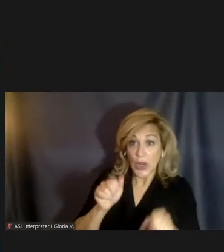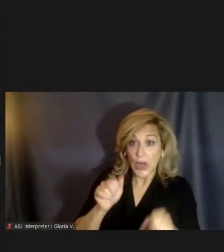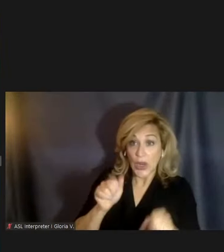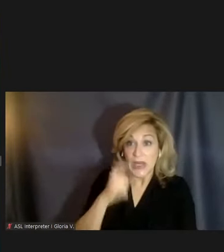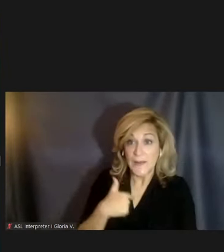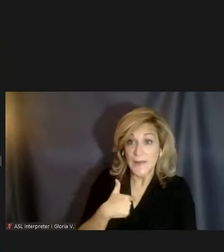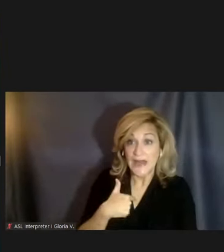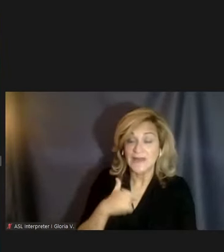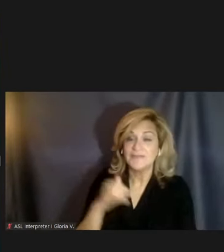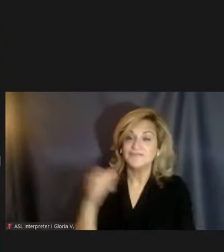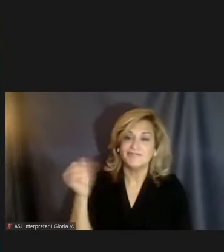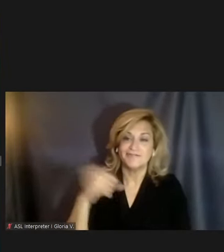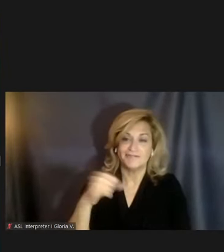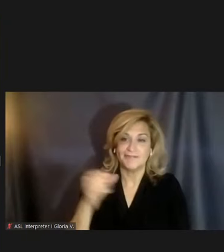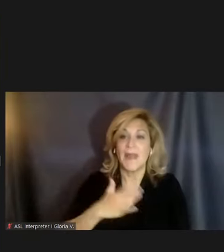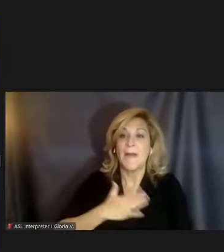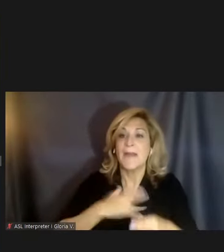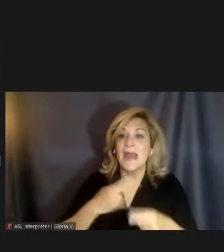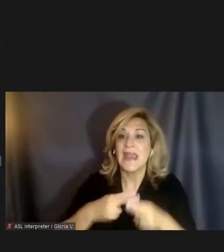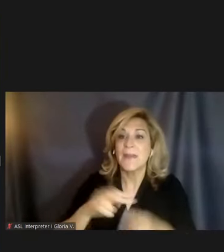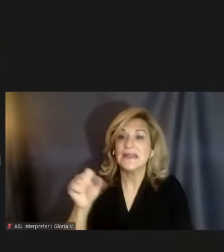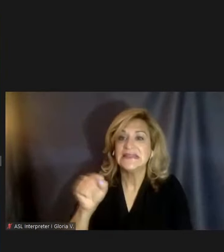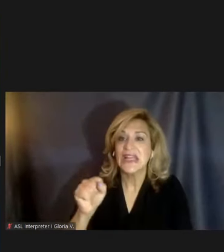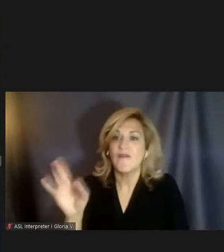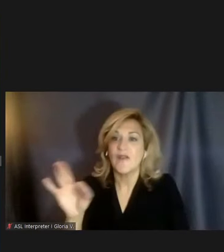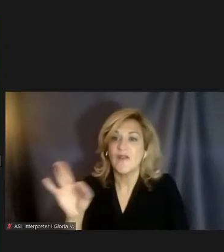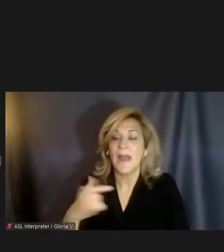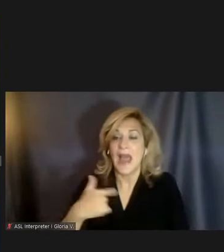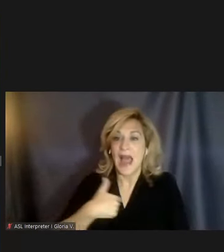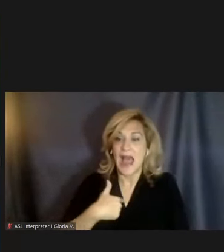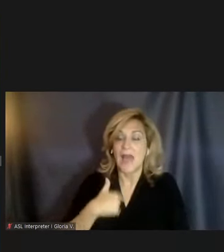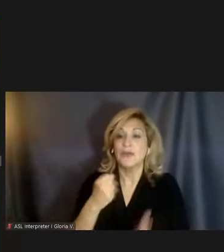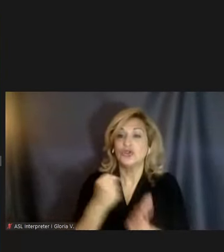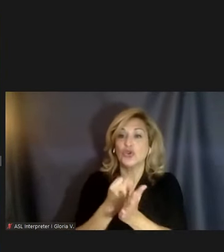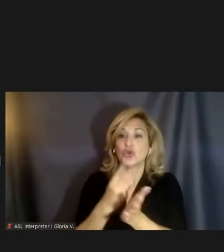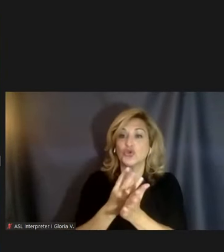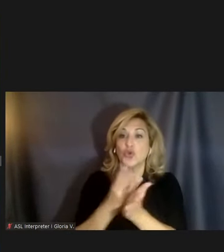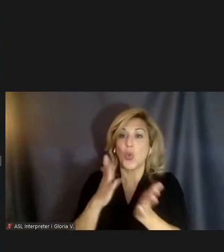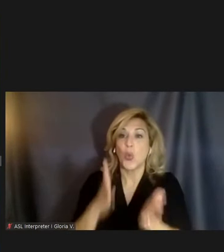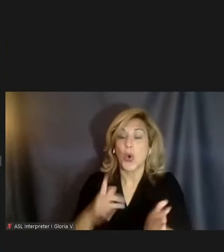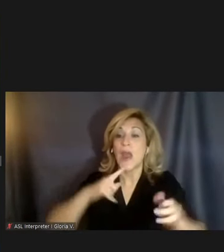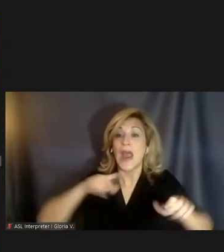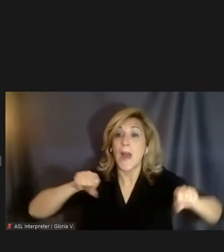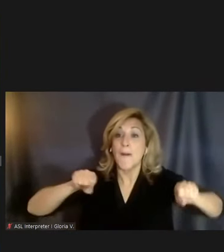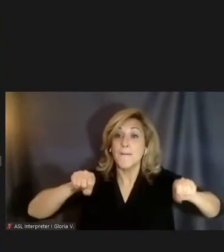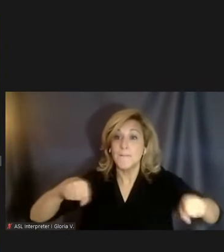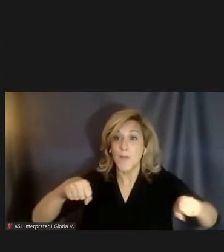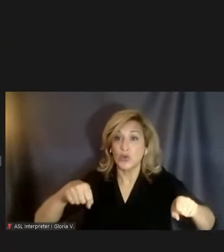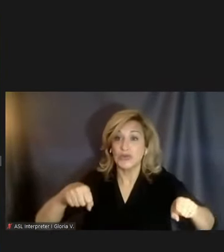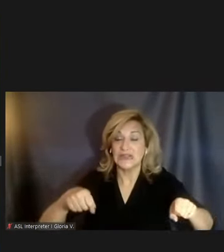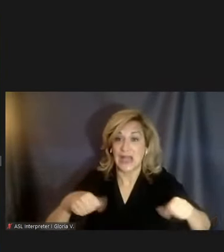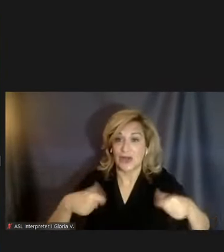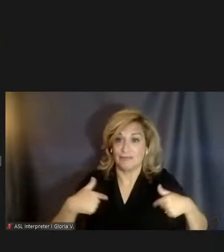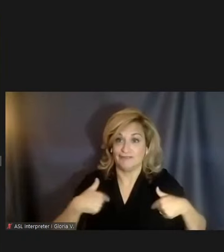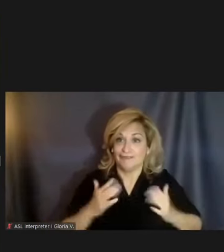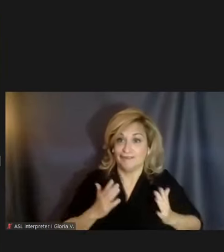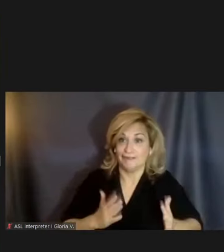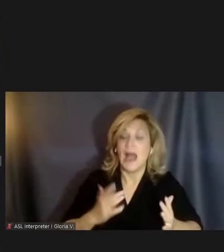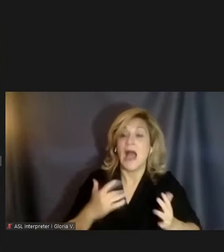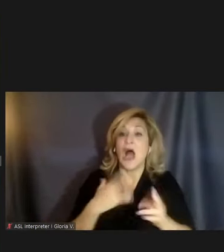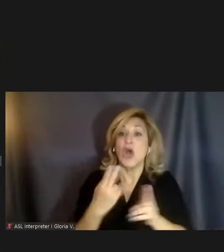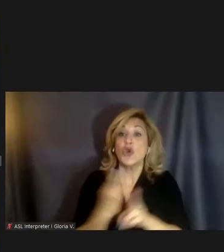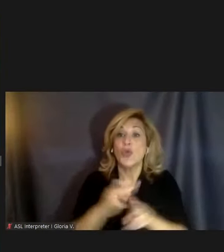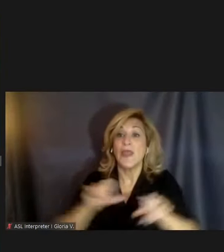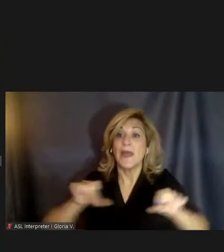Yes, we can. My name is Sandra Fleming. I am a social worker and motorcycle rider. I use my motorcycle to